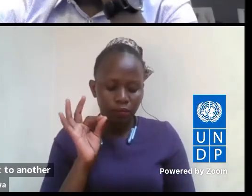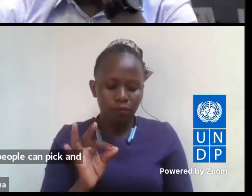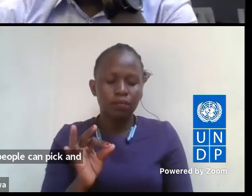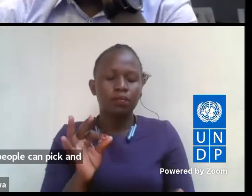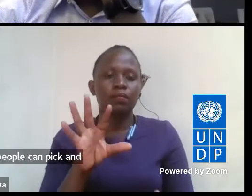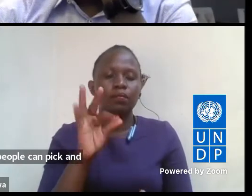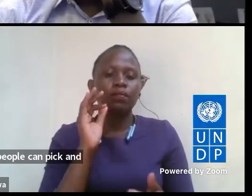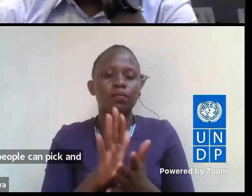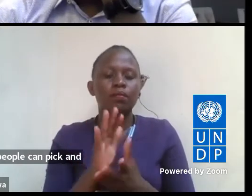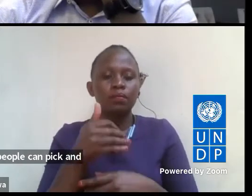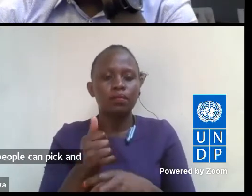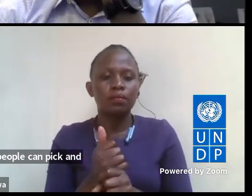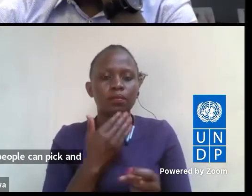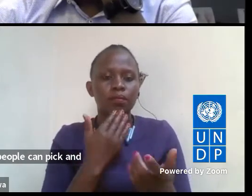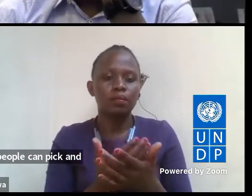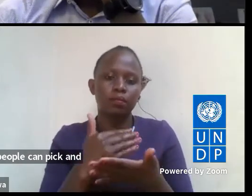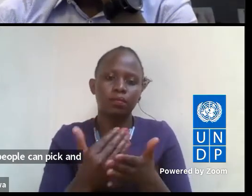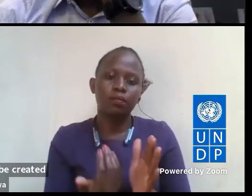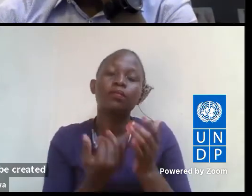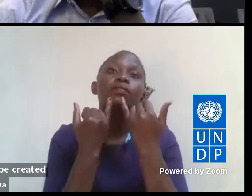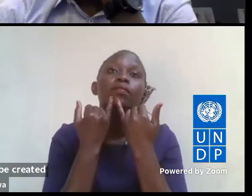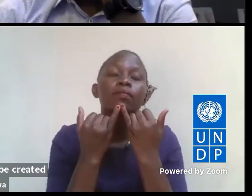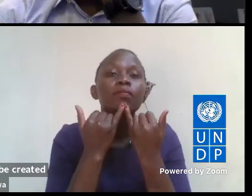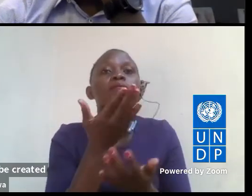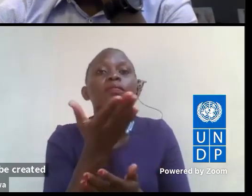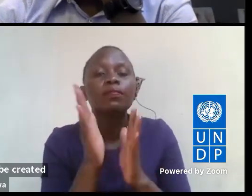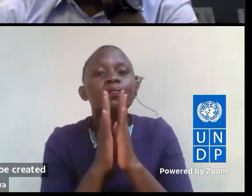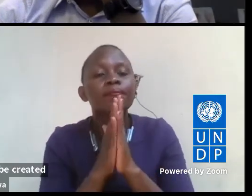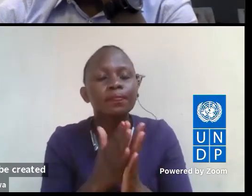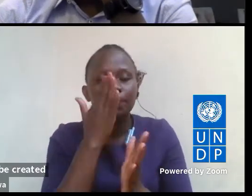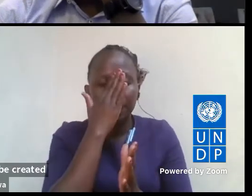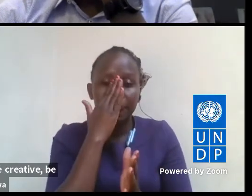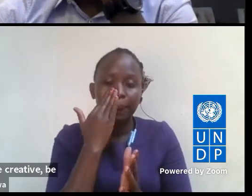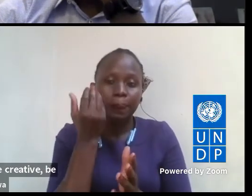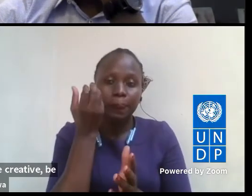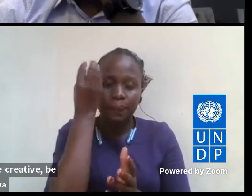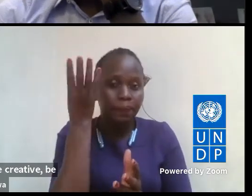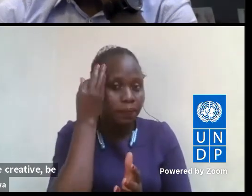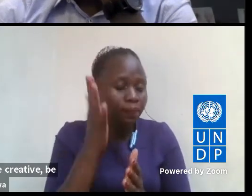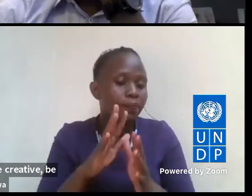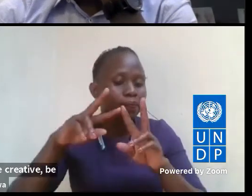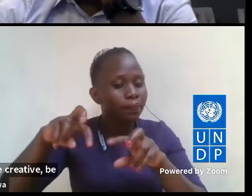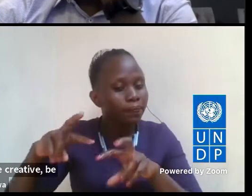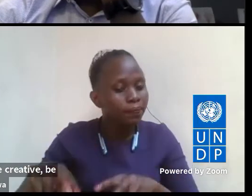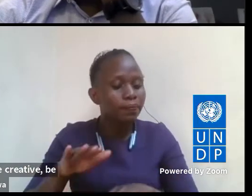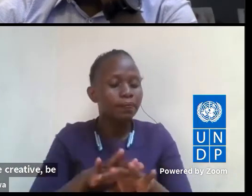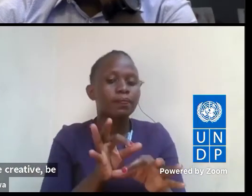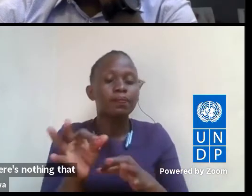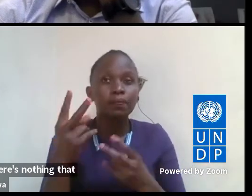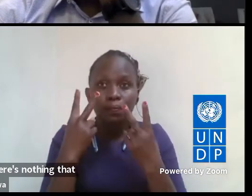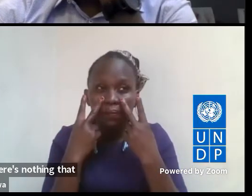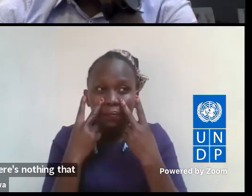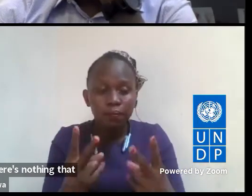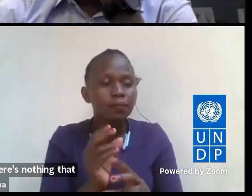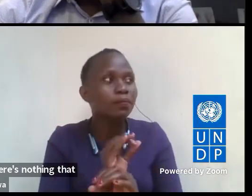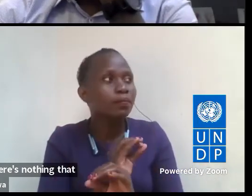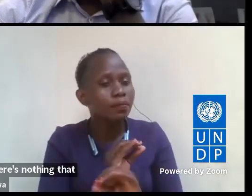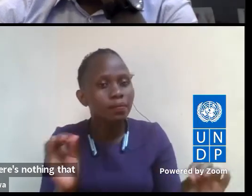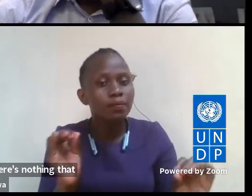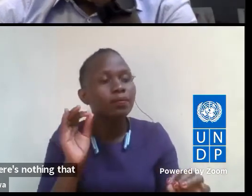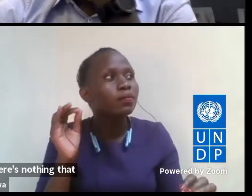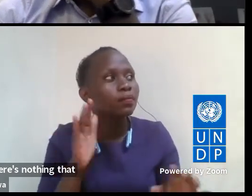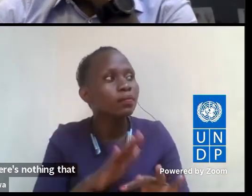this information is out there. Be creative, be innovative, search. I mean, online, we've seen there's nothing that is not online. It's just a